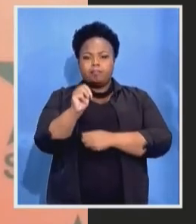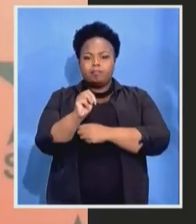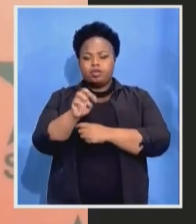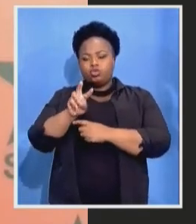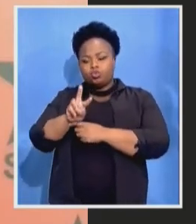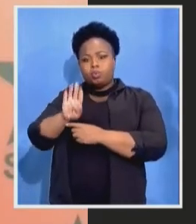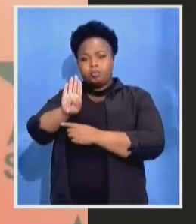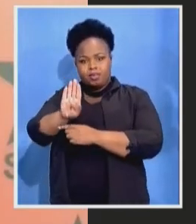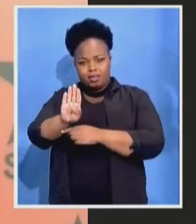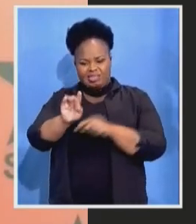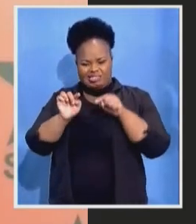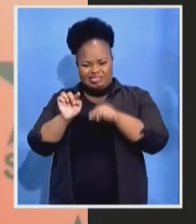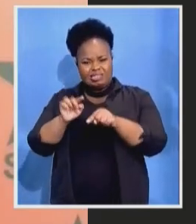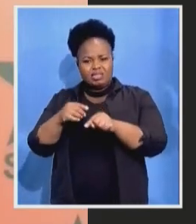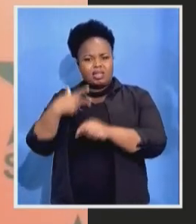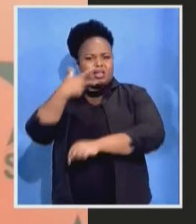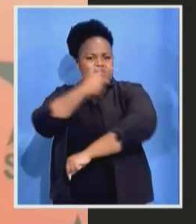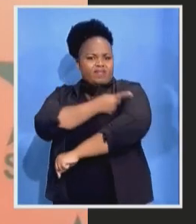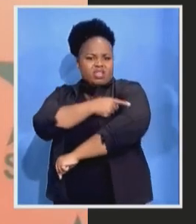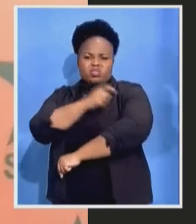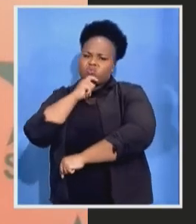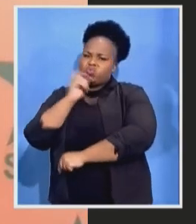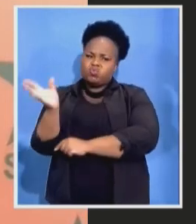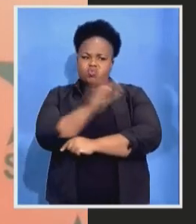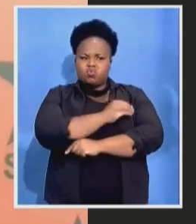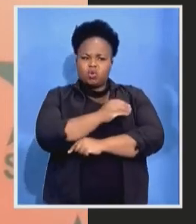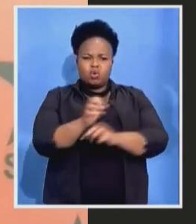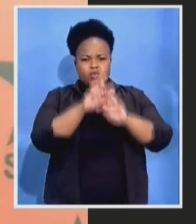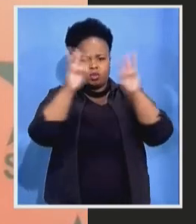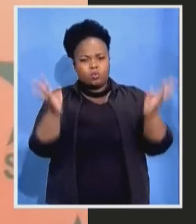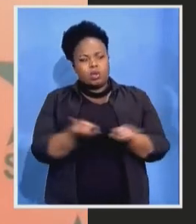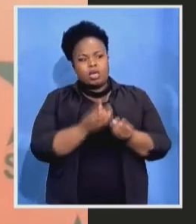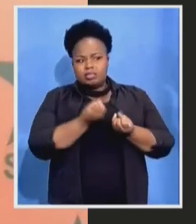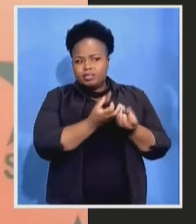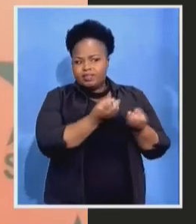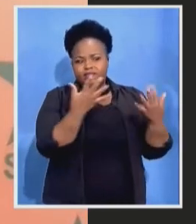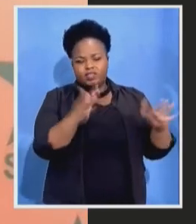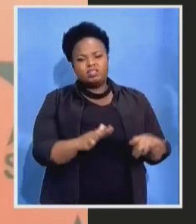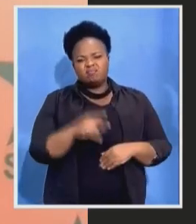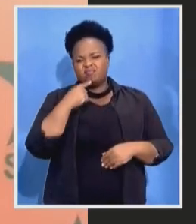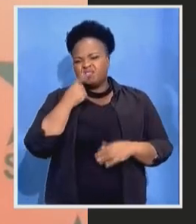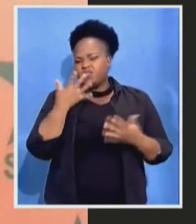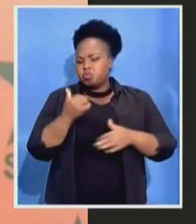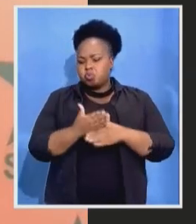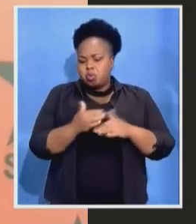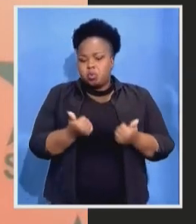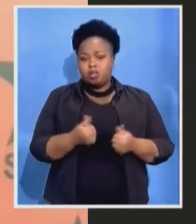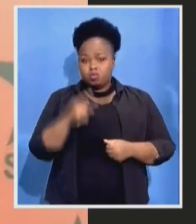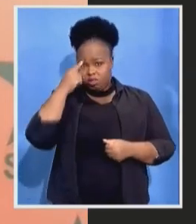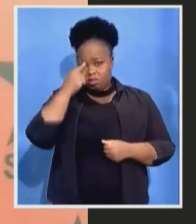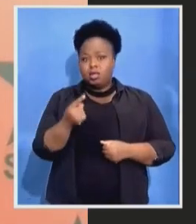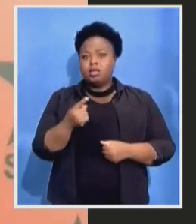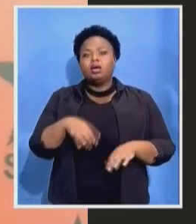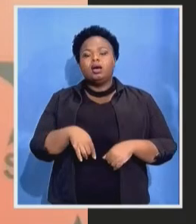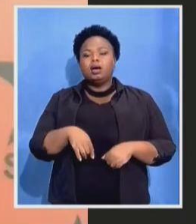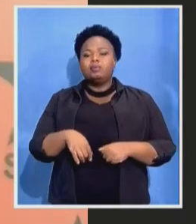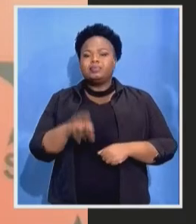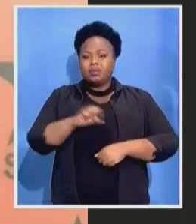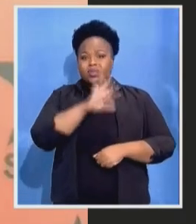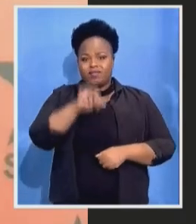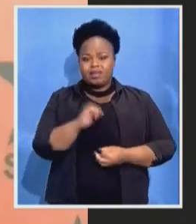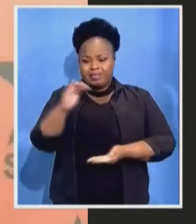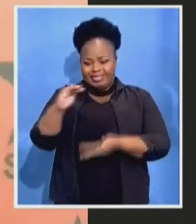know, at the beginning of this pandemic, that South Africa should have actually acquired more from Cuba, actually assist them